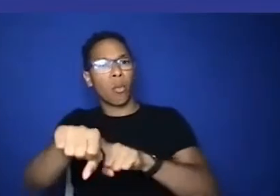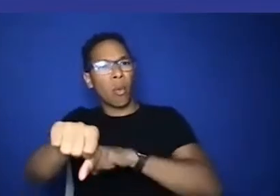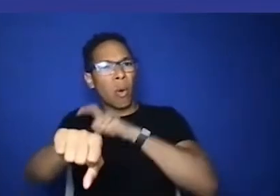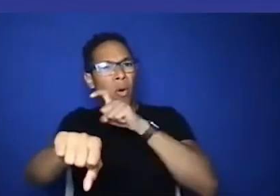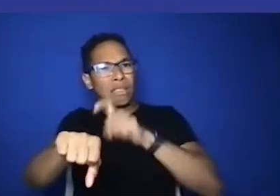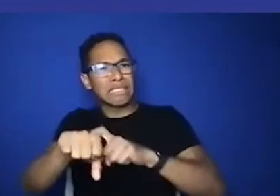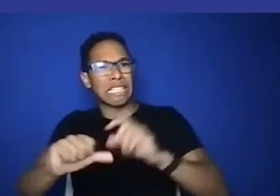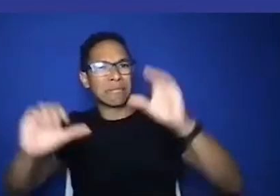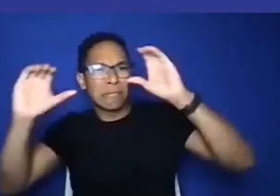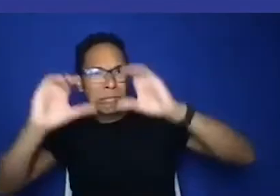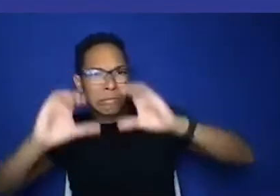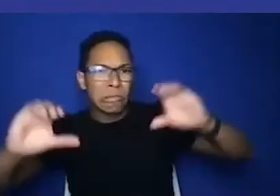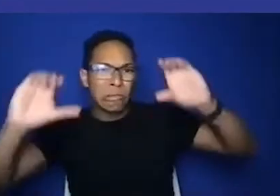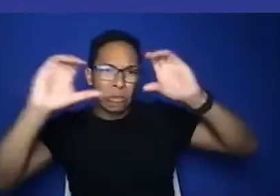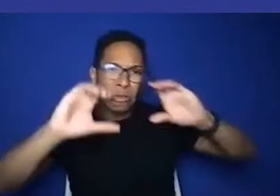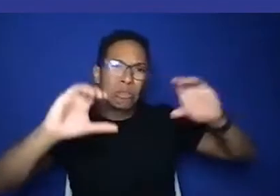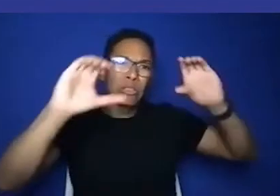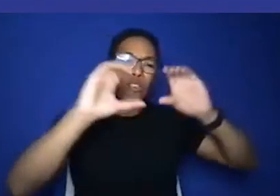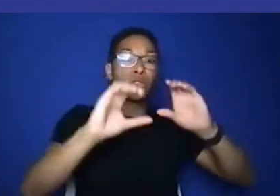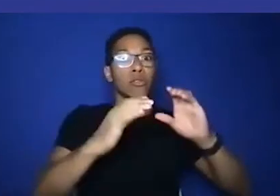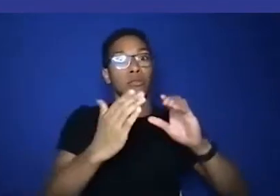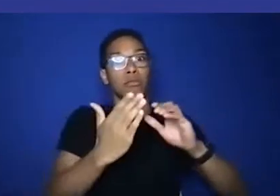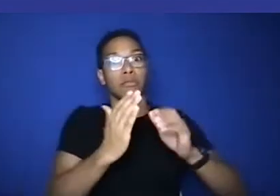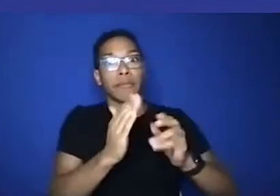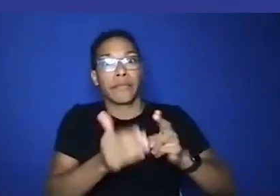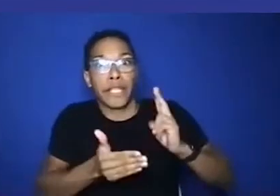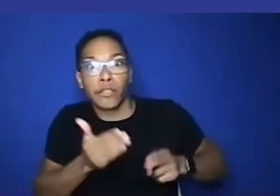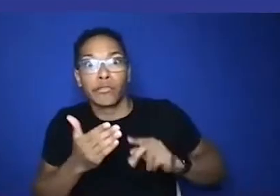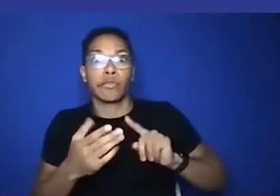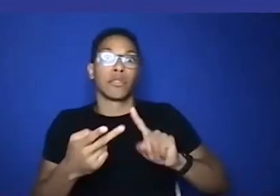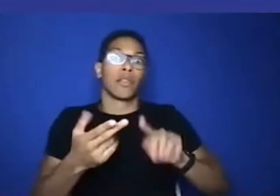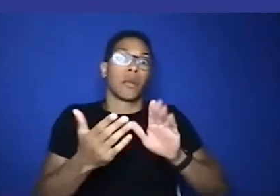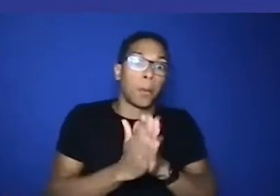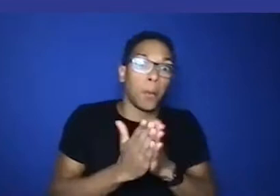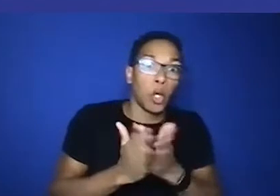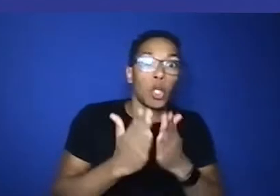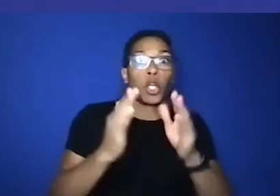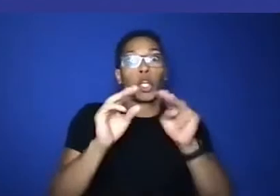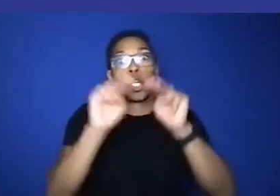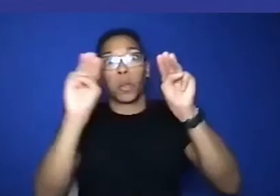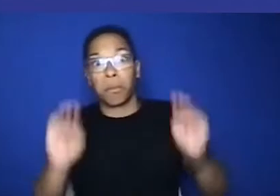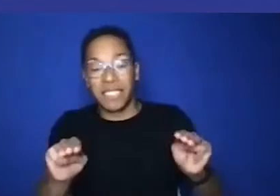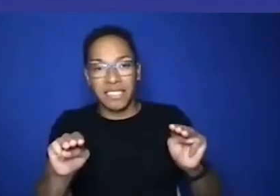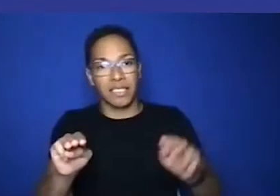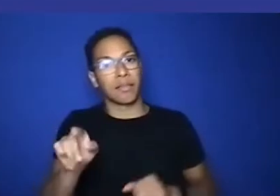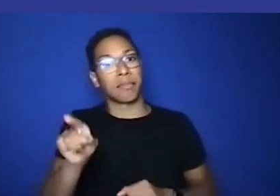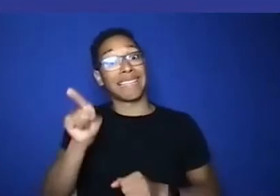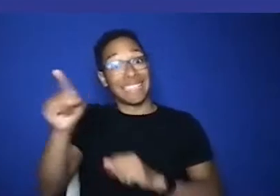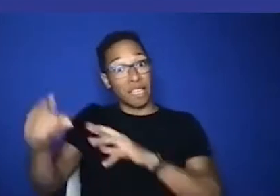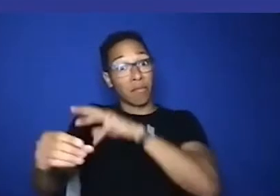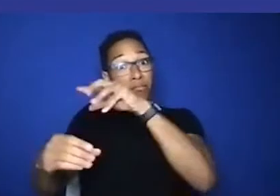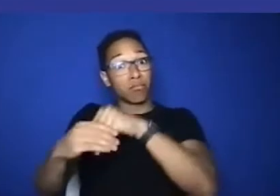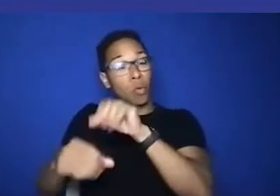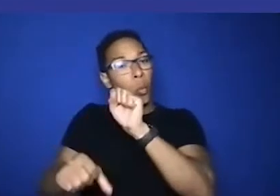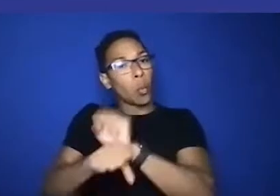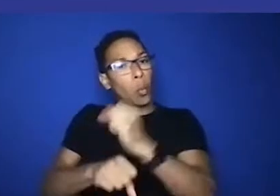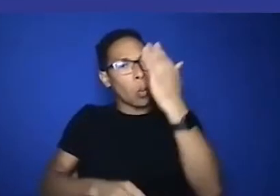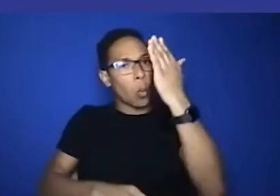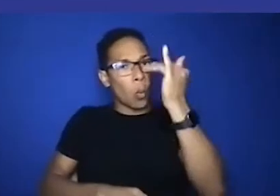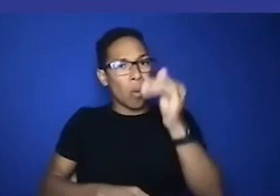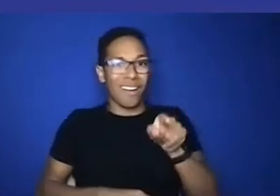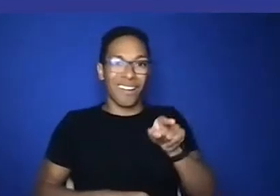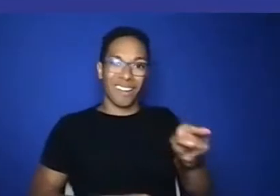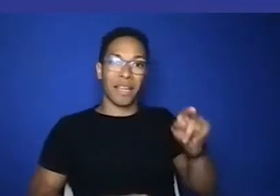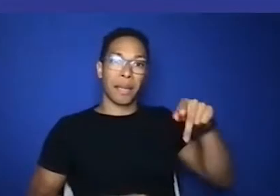archives, libraries and museums. And he's done a lot of that work partly because Penobscot don't